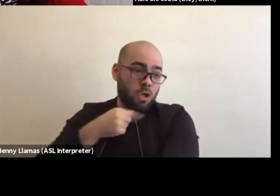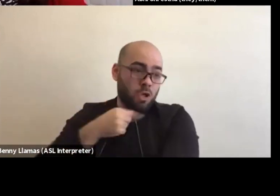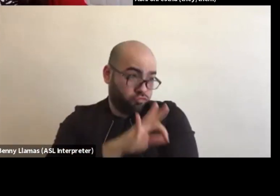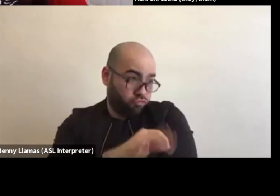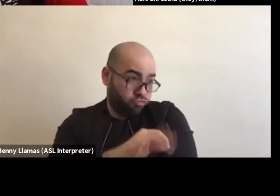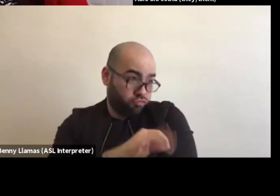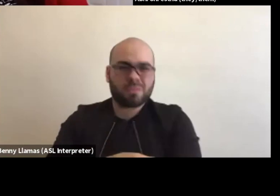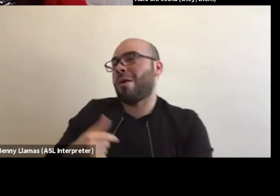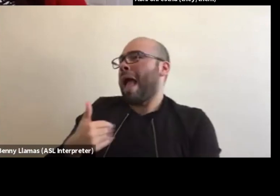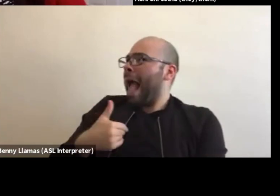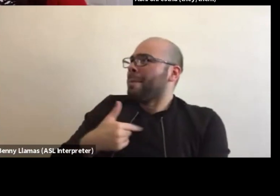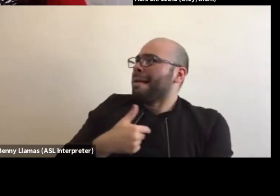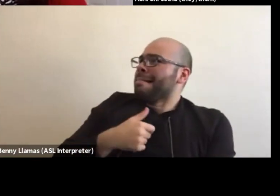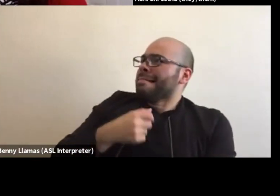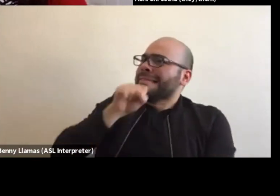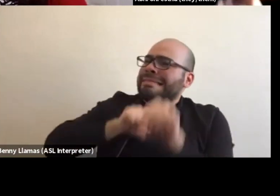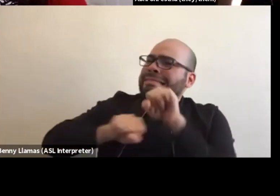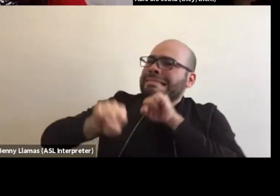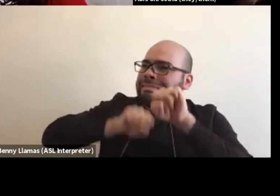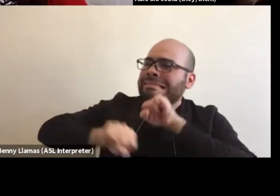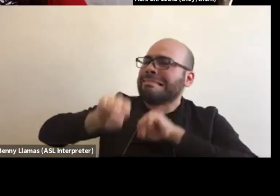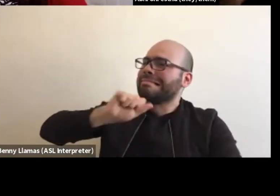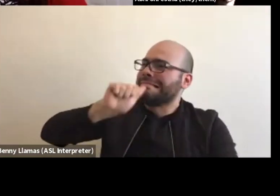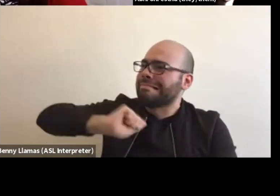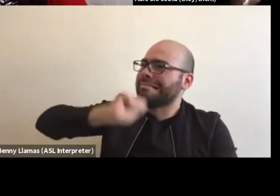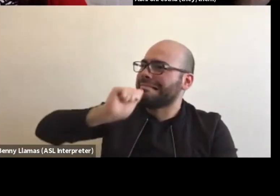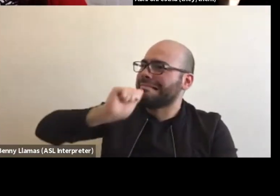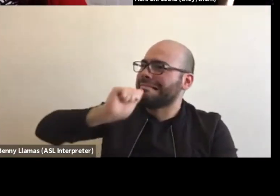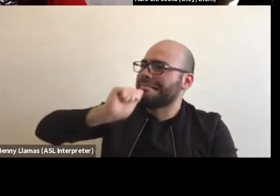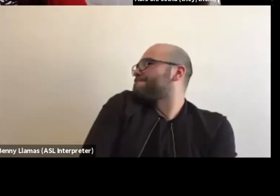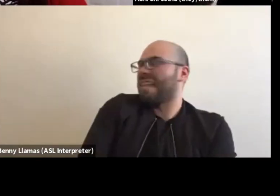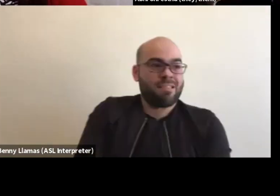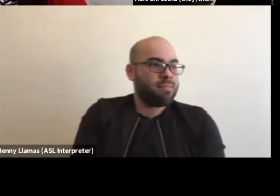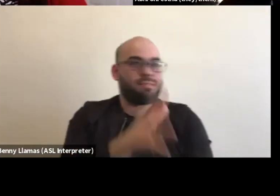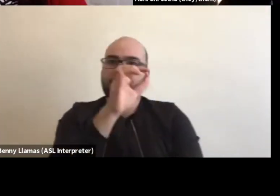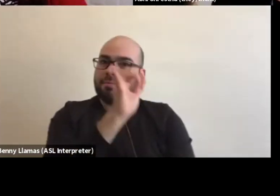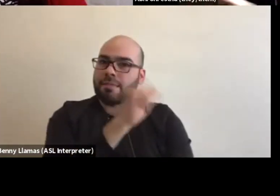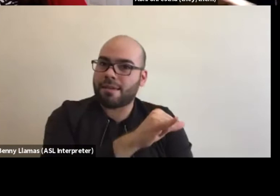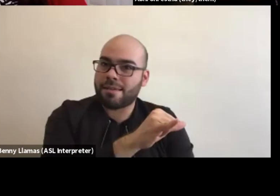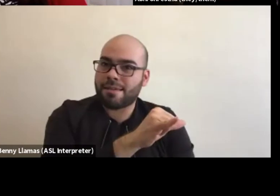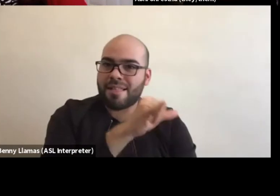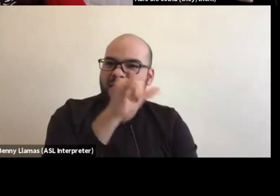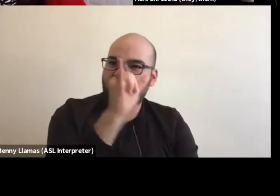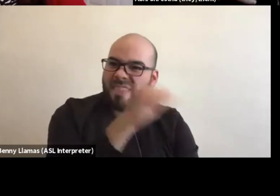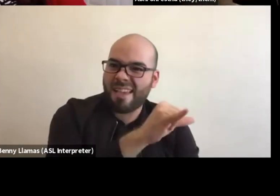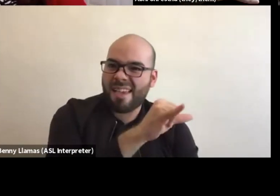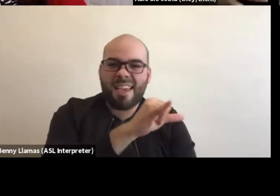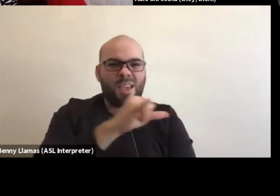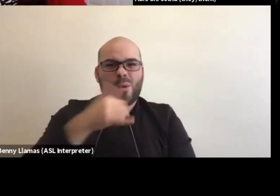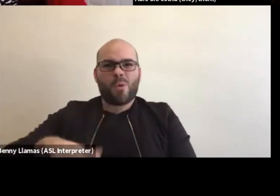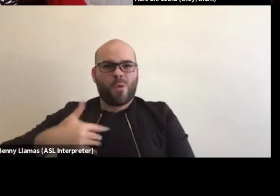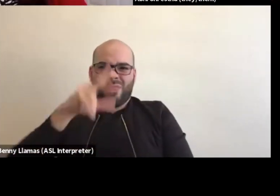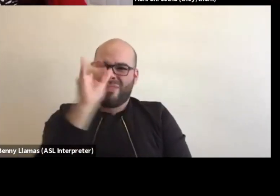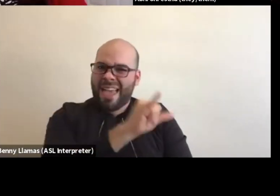would say. Yes. I feel like we have to find those words that like keep us moving, but like keep us honest about how we're doing.